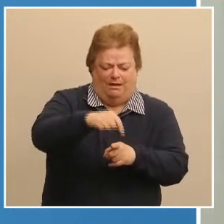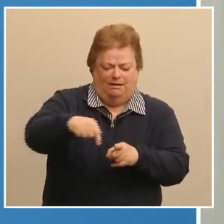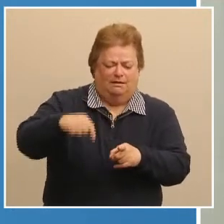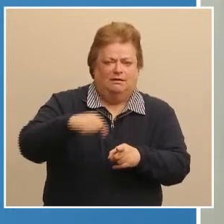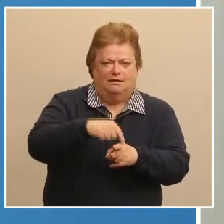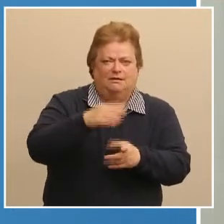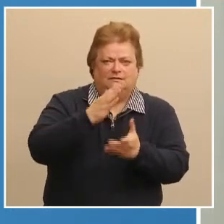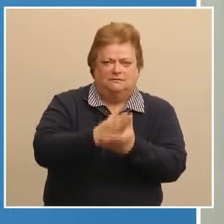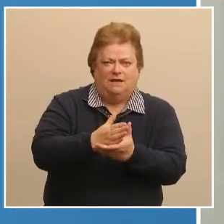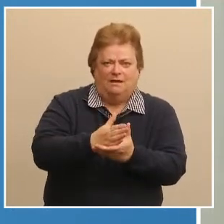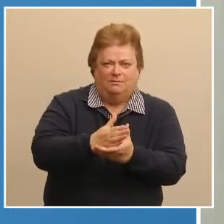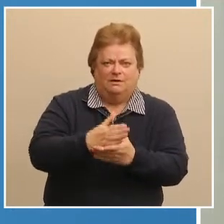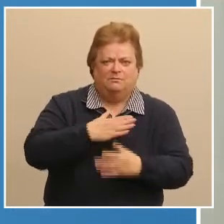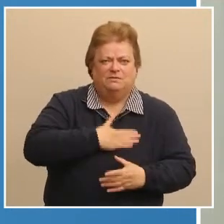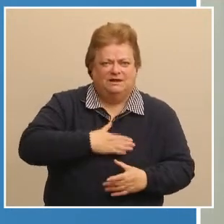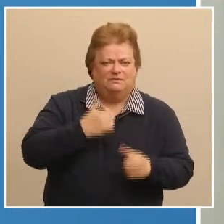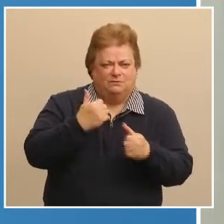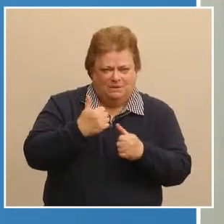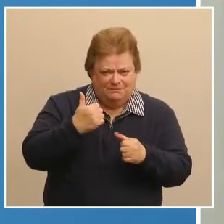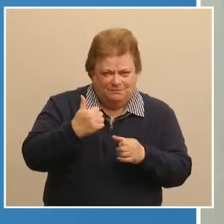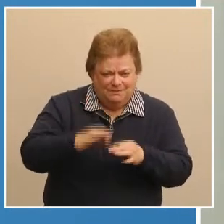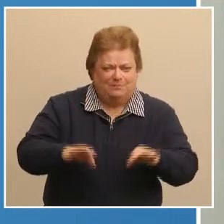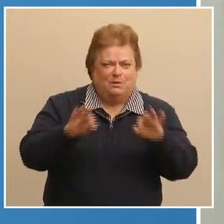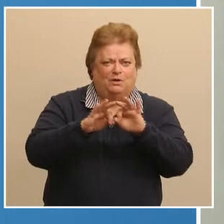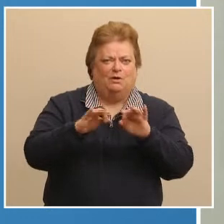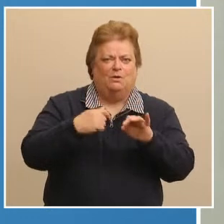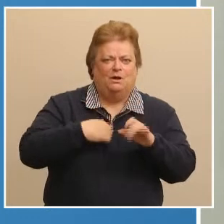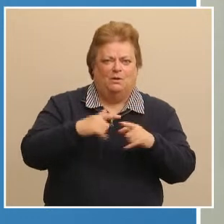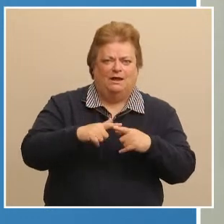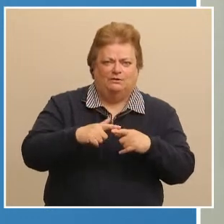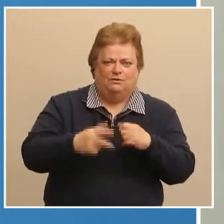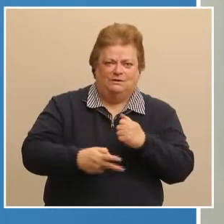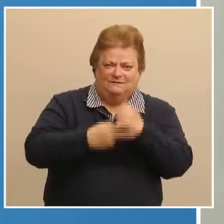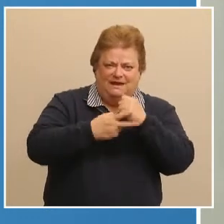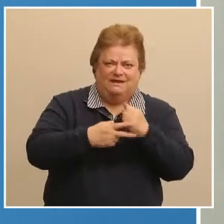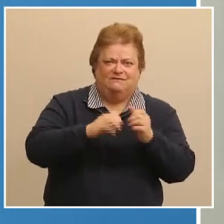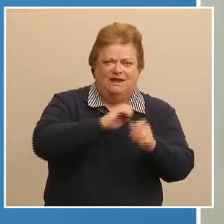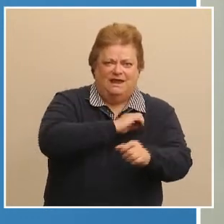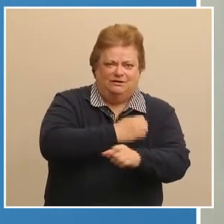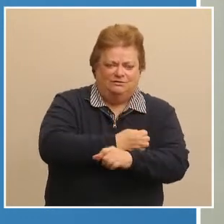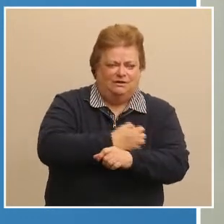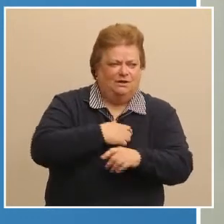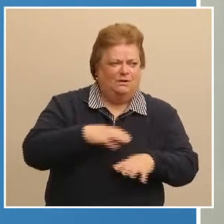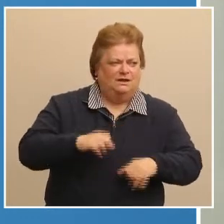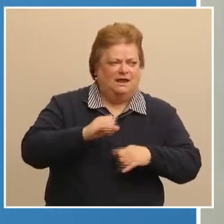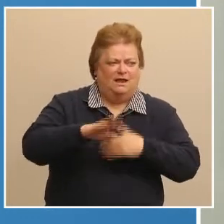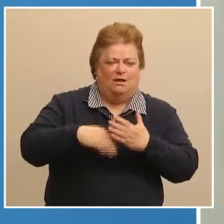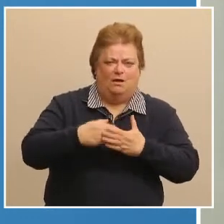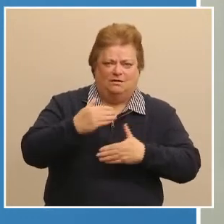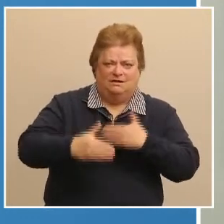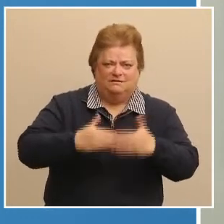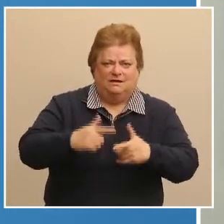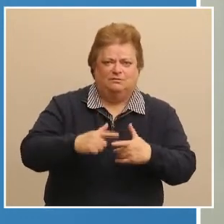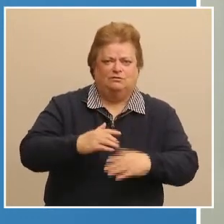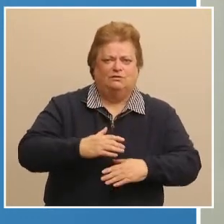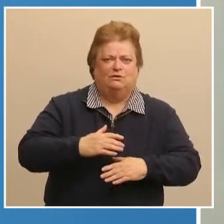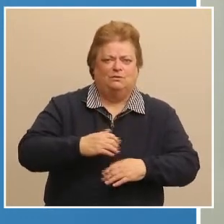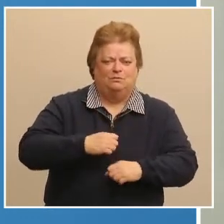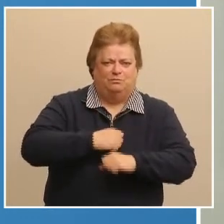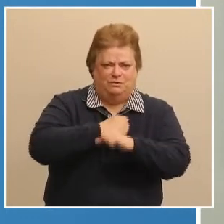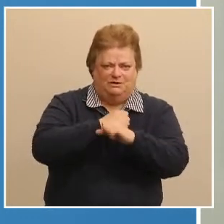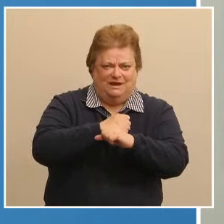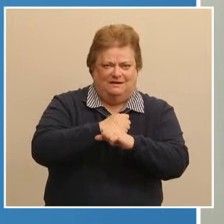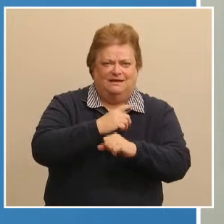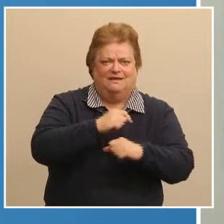situation, it's important that each of us does what we can to conserve energy. We take all of these steps in an effort to protect the reliability